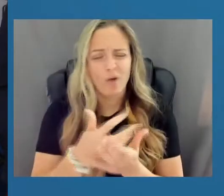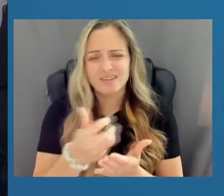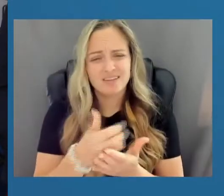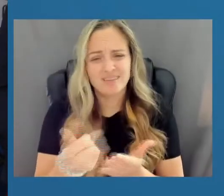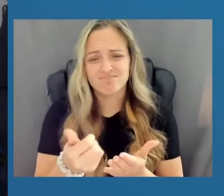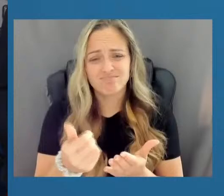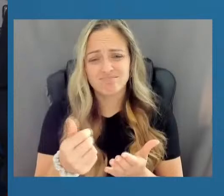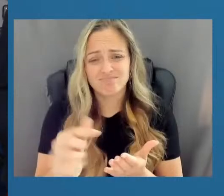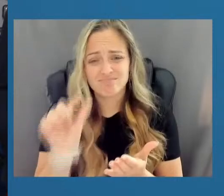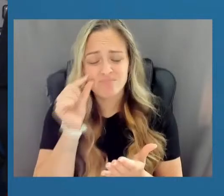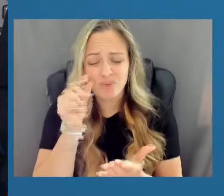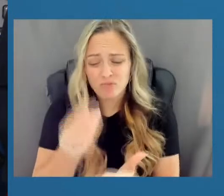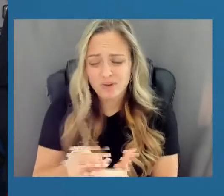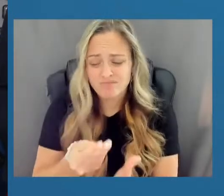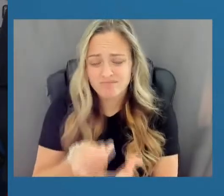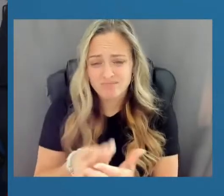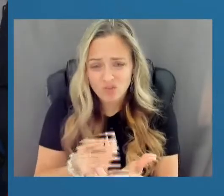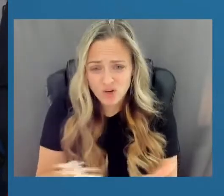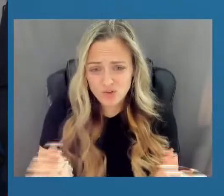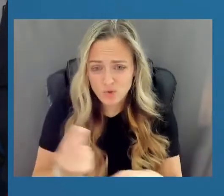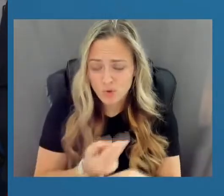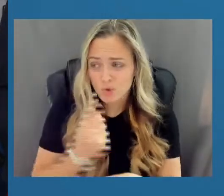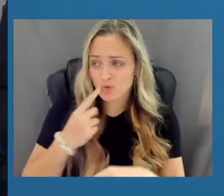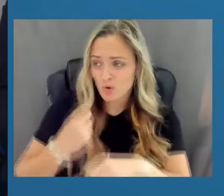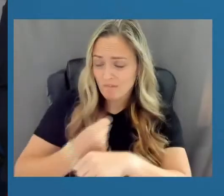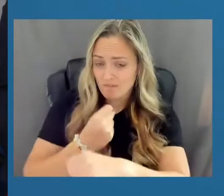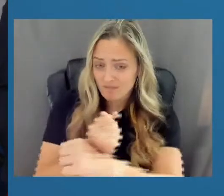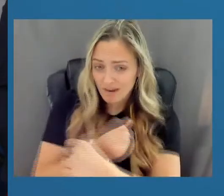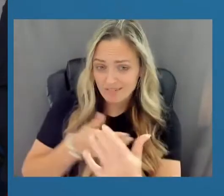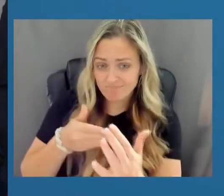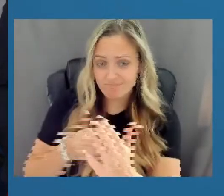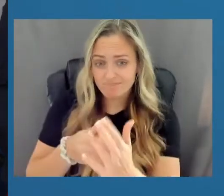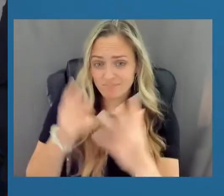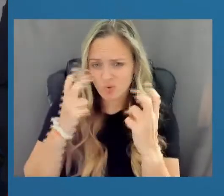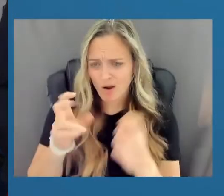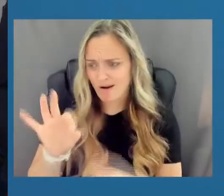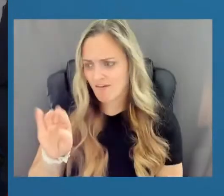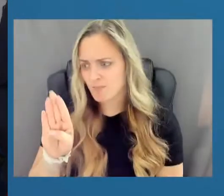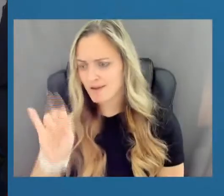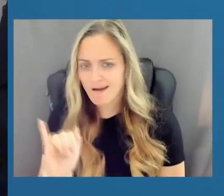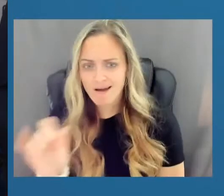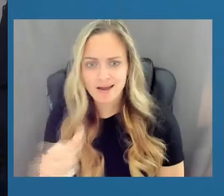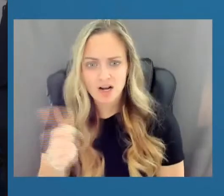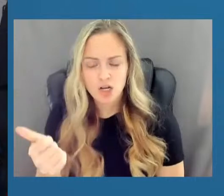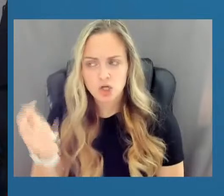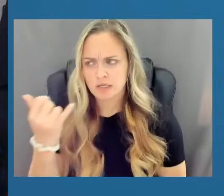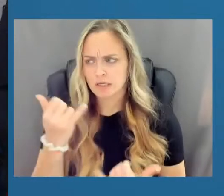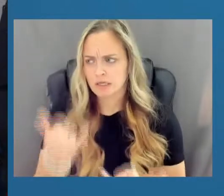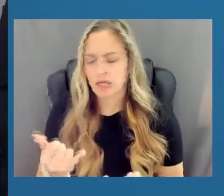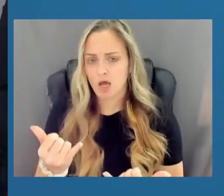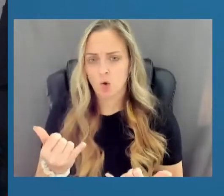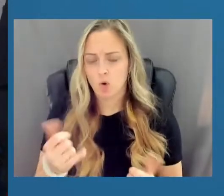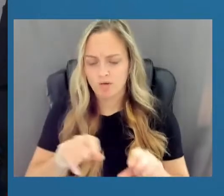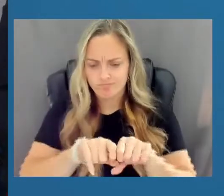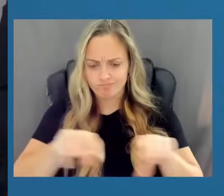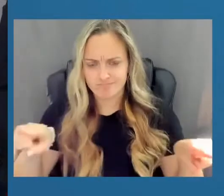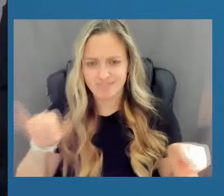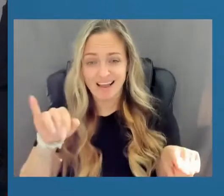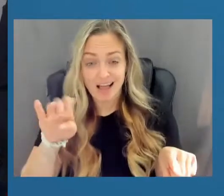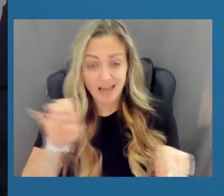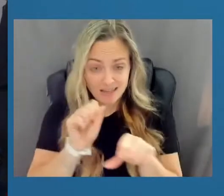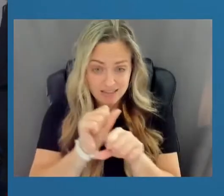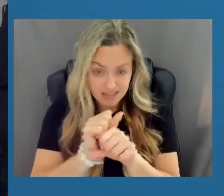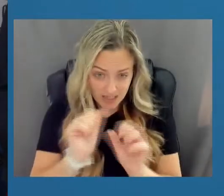government resources that had been used for fighting crime, like the FBI and others. They're now all deployed as ICE agents